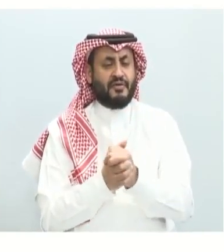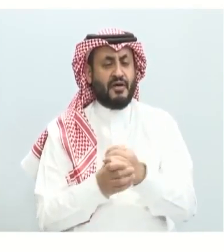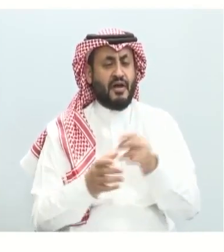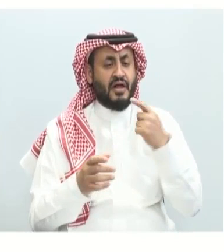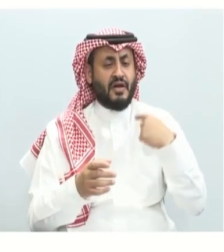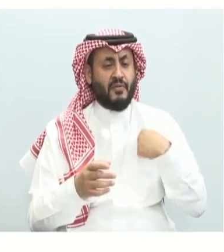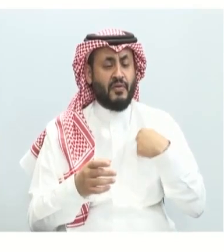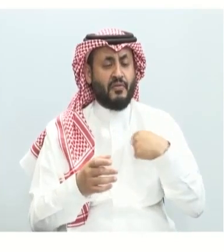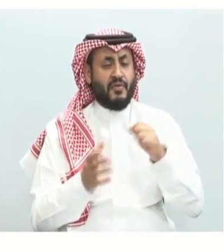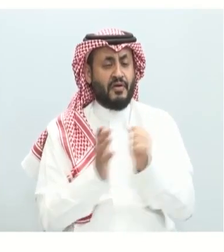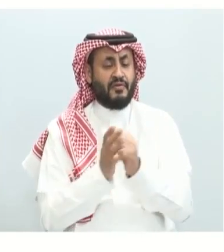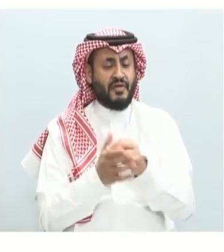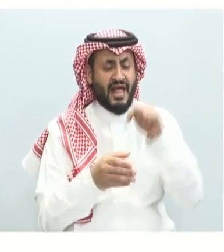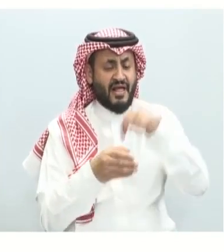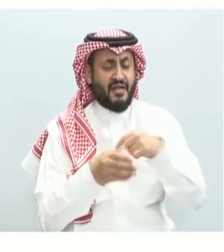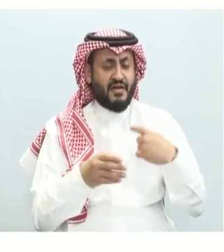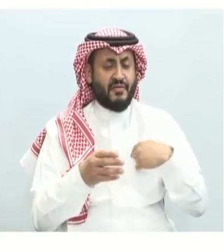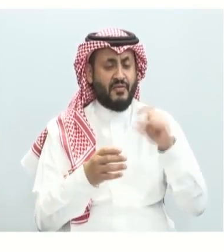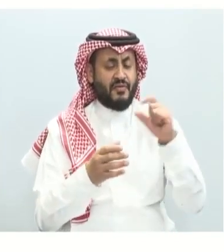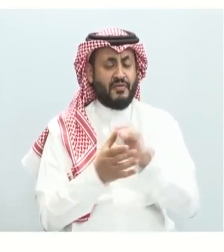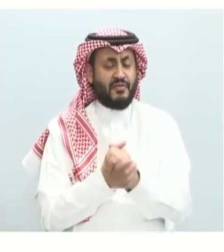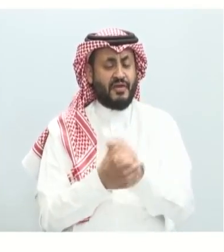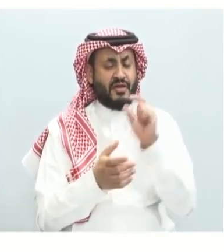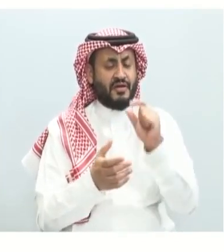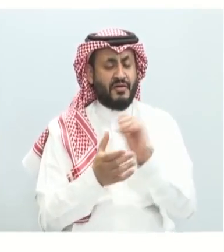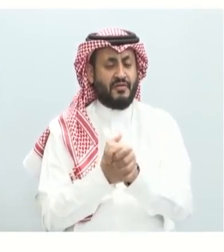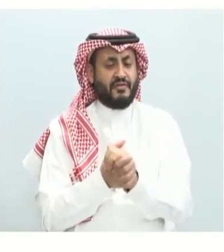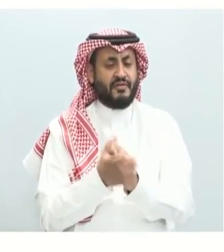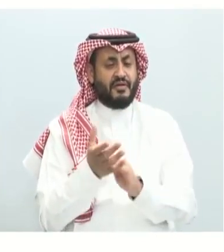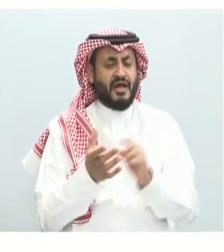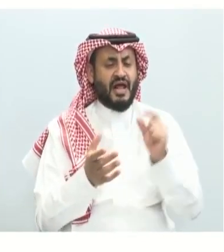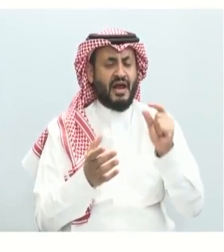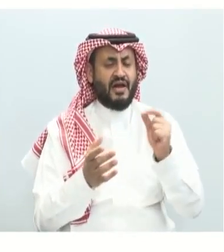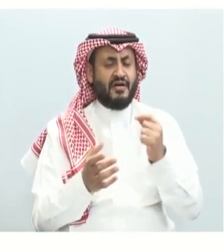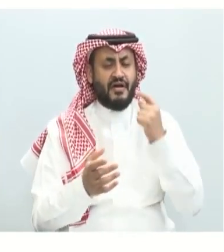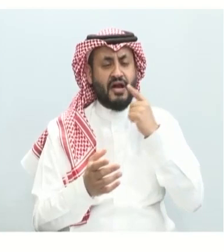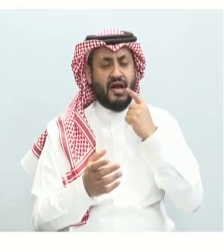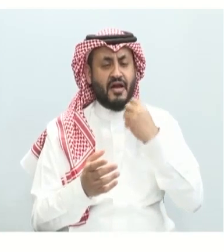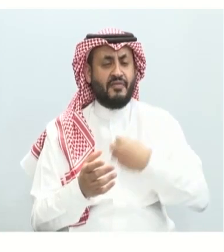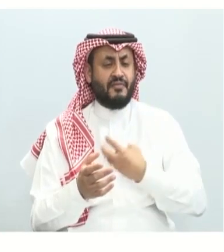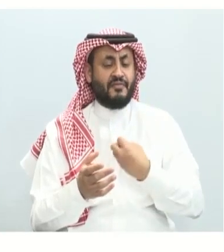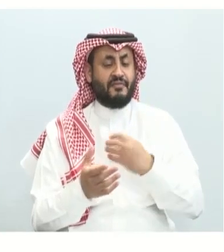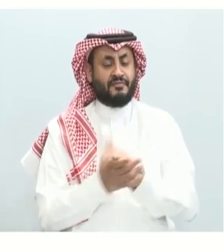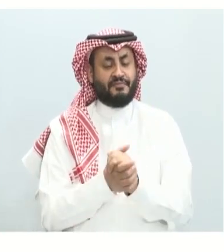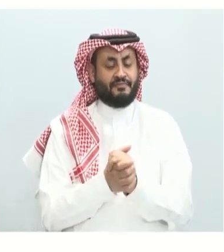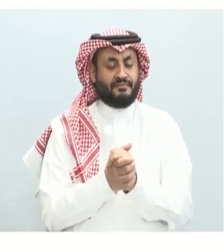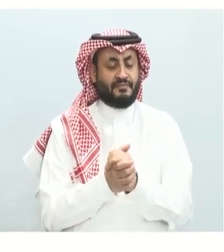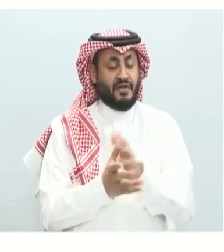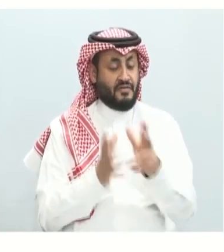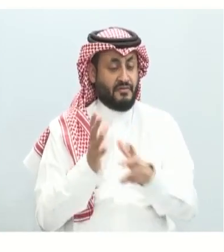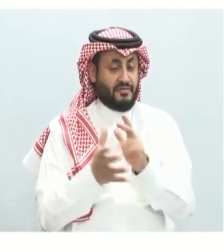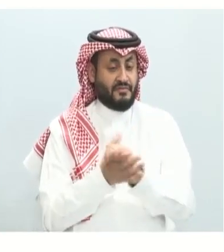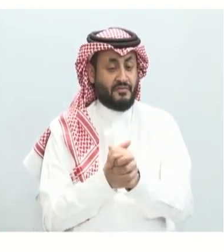And in the little white house, there was a little red heart. So here in this chant that talks